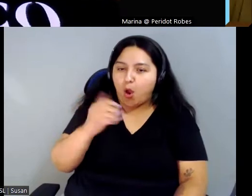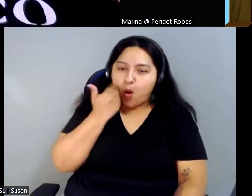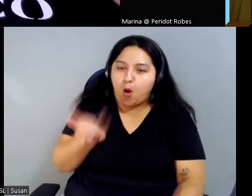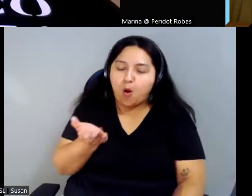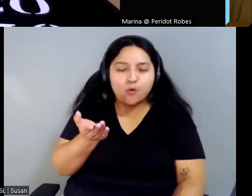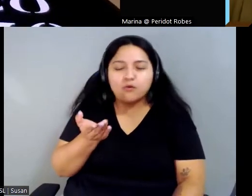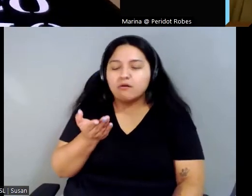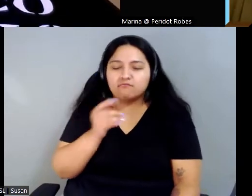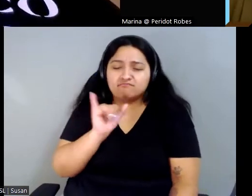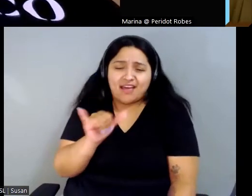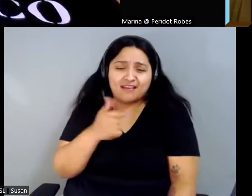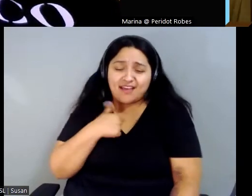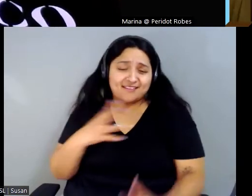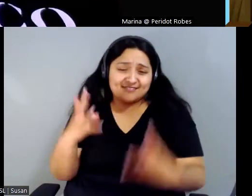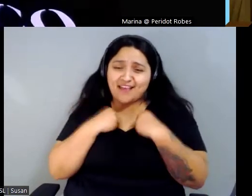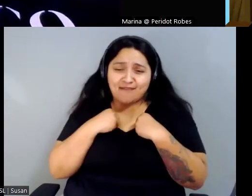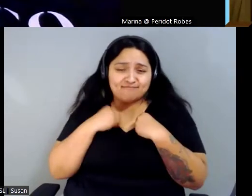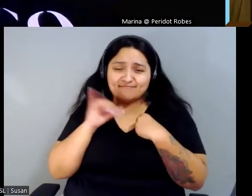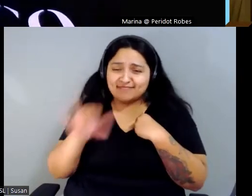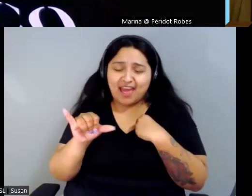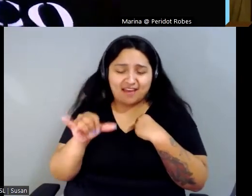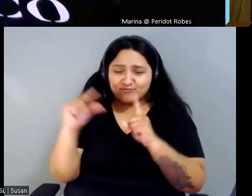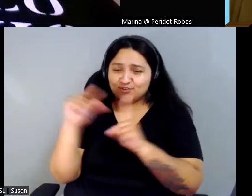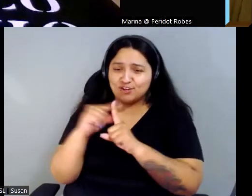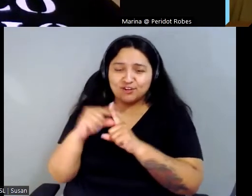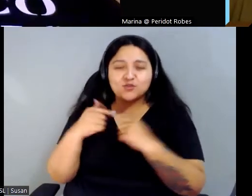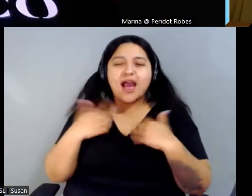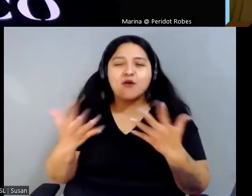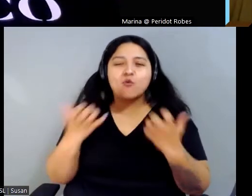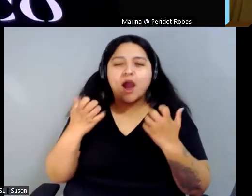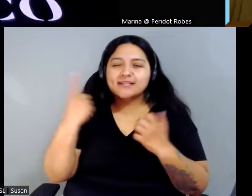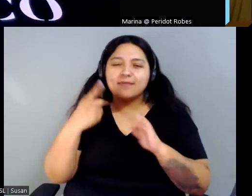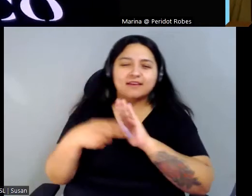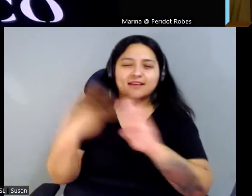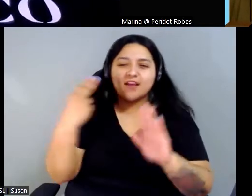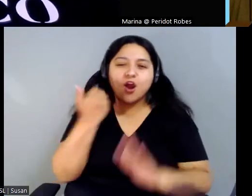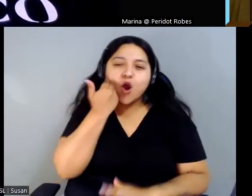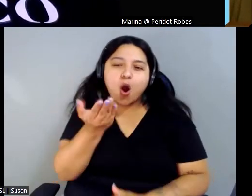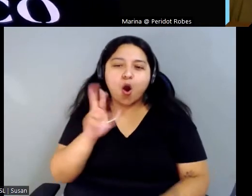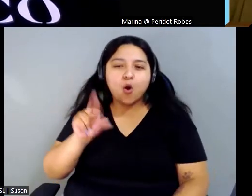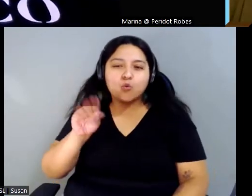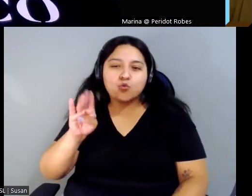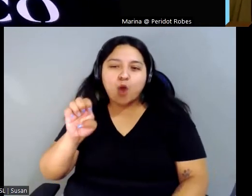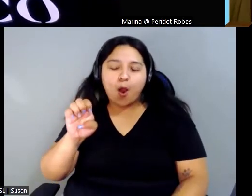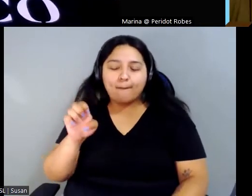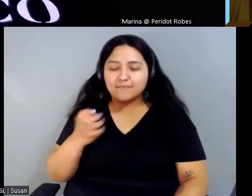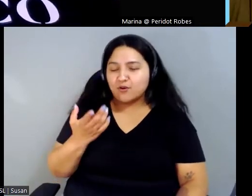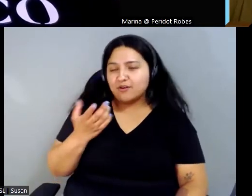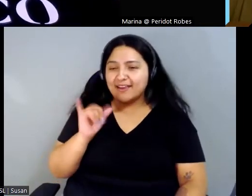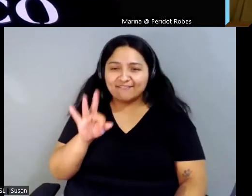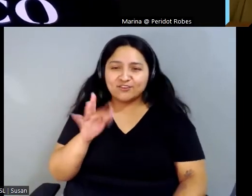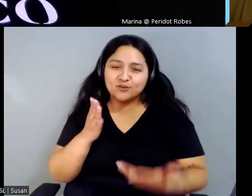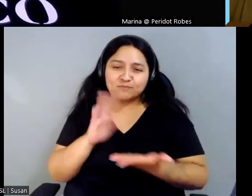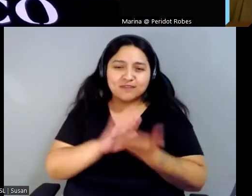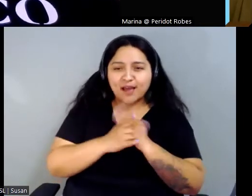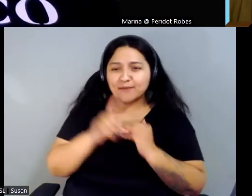and I've wanted a hoe robe since forever. A little something, you're getting slutty with someone and you want to throw in a little something to go fry an